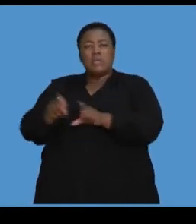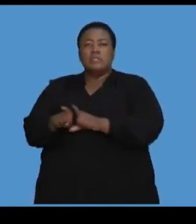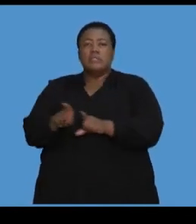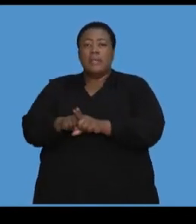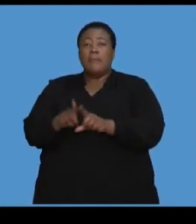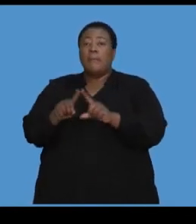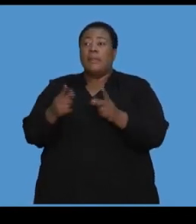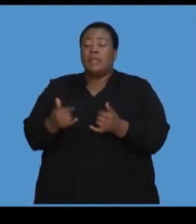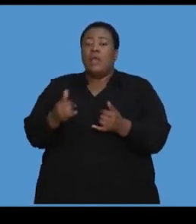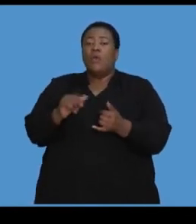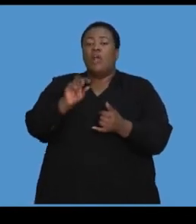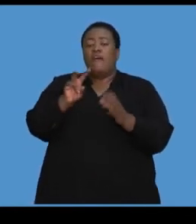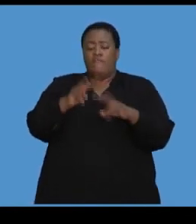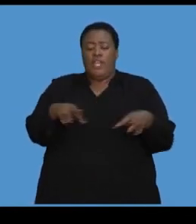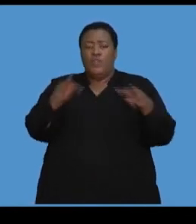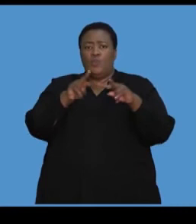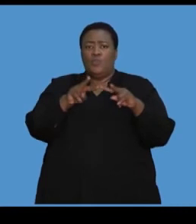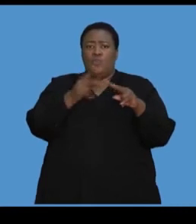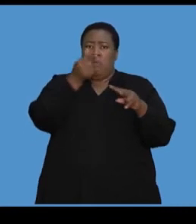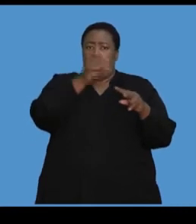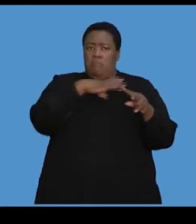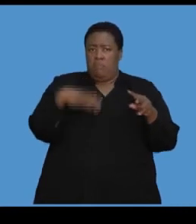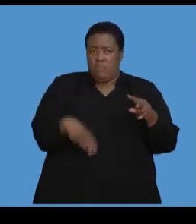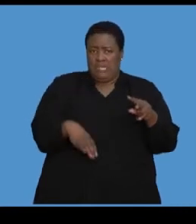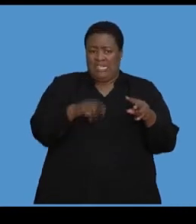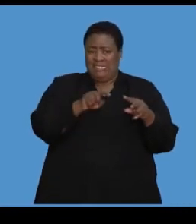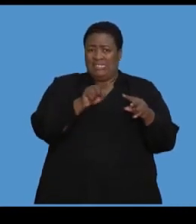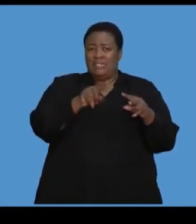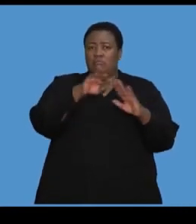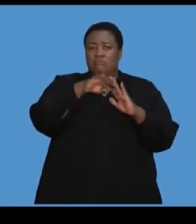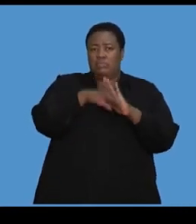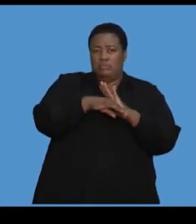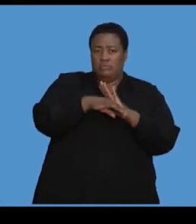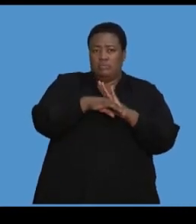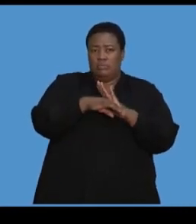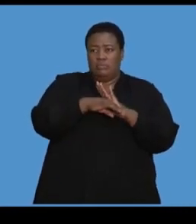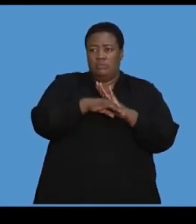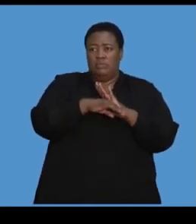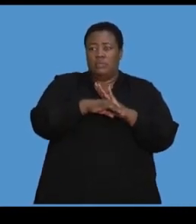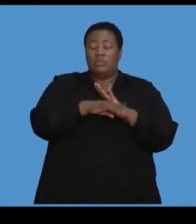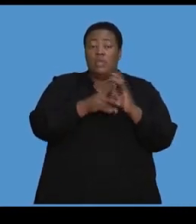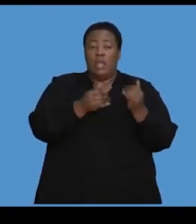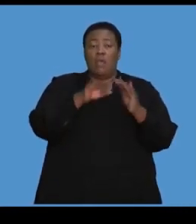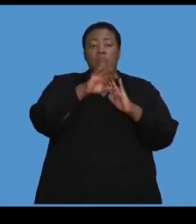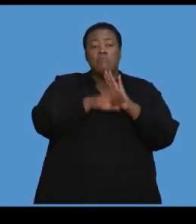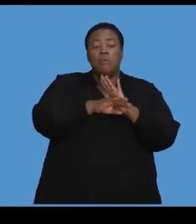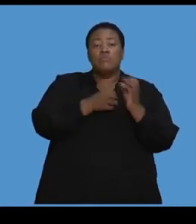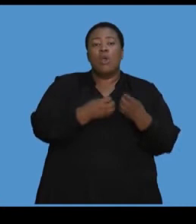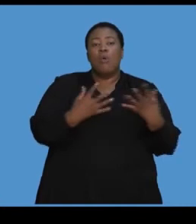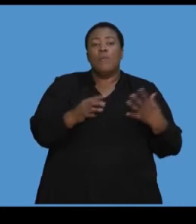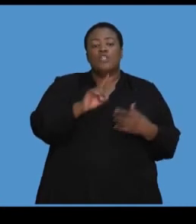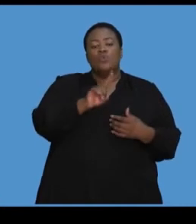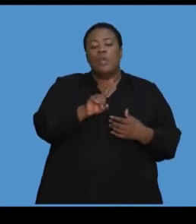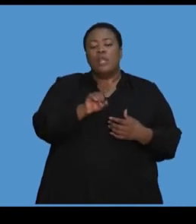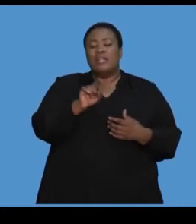Now, the value of the yen has gone down from 1 yen as to 2 rand to about 1 yen